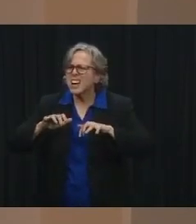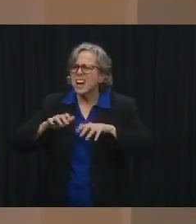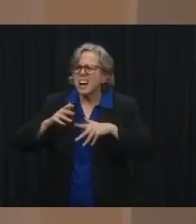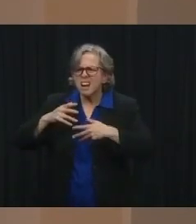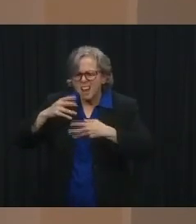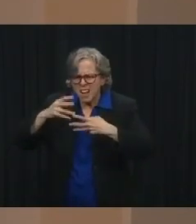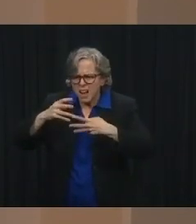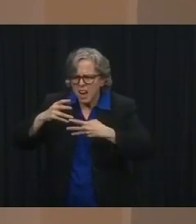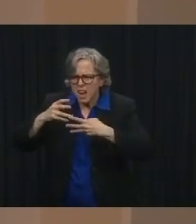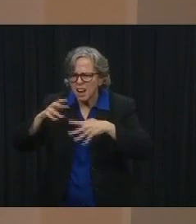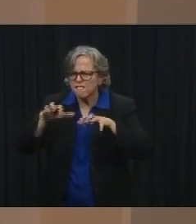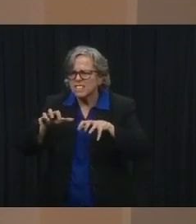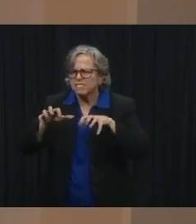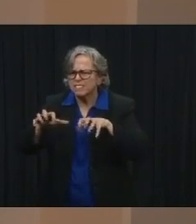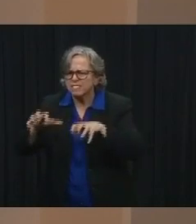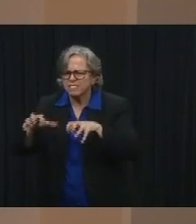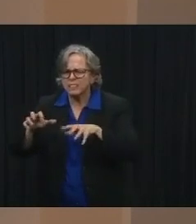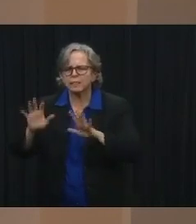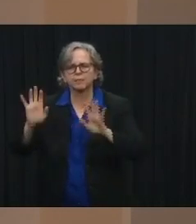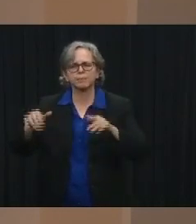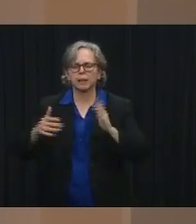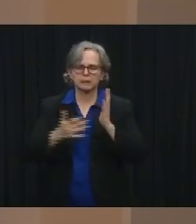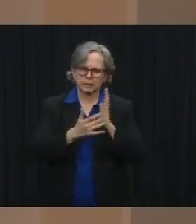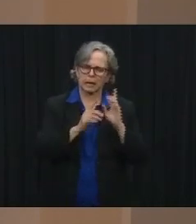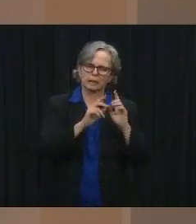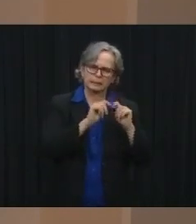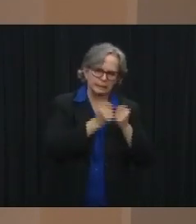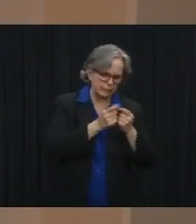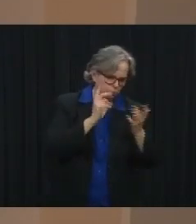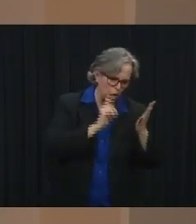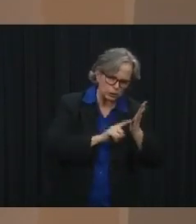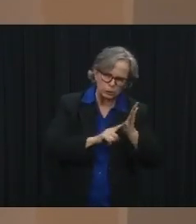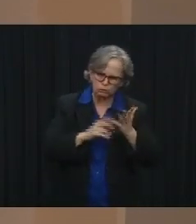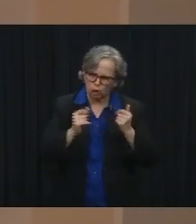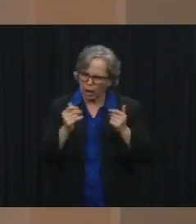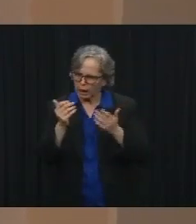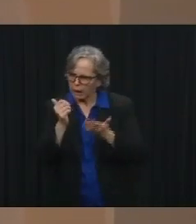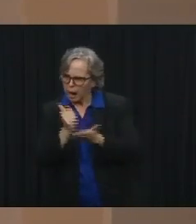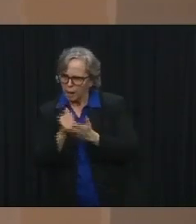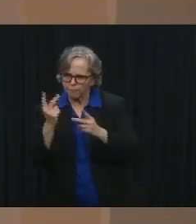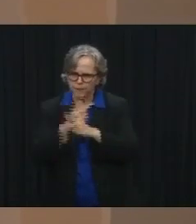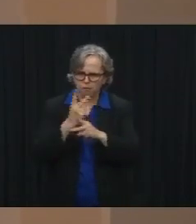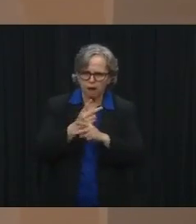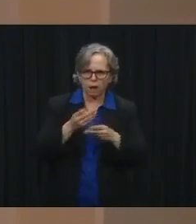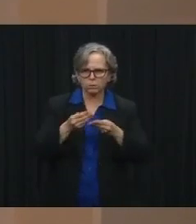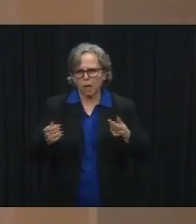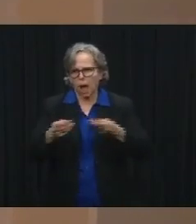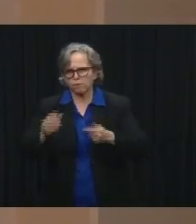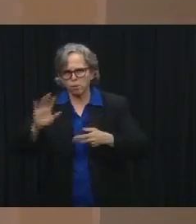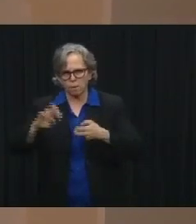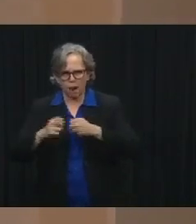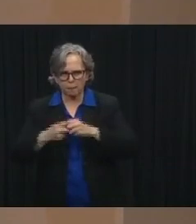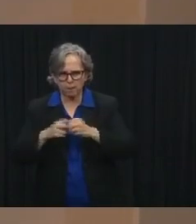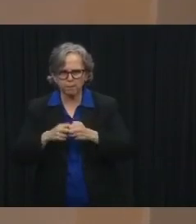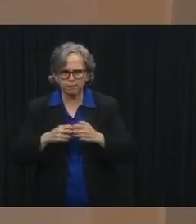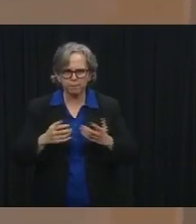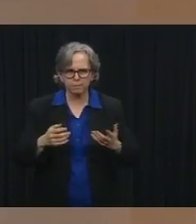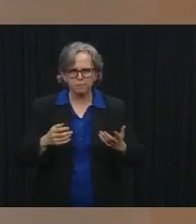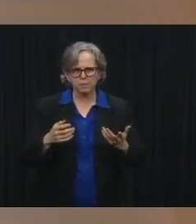that the services are available to all of you out there who need them. So thank you, Governor. Thank you.